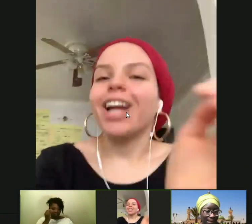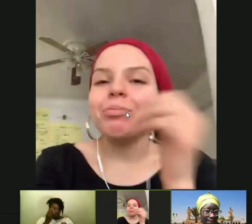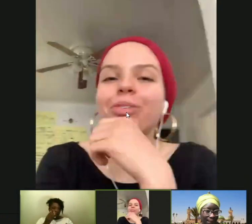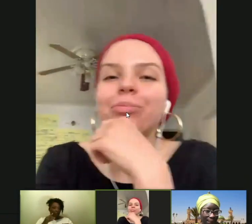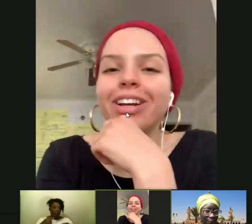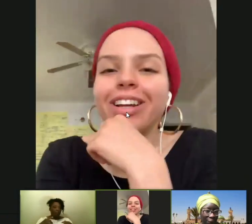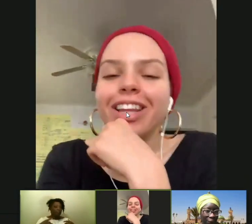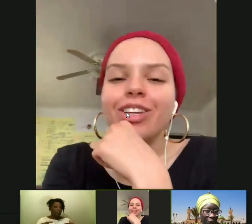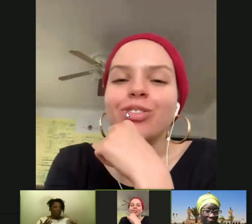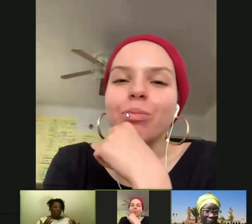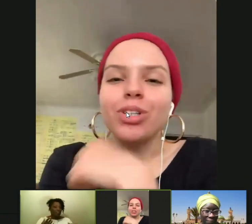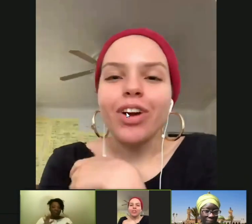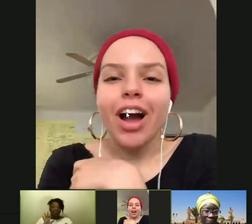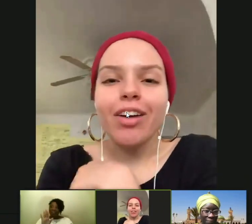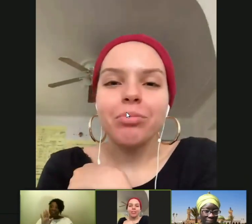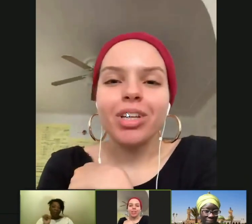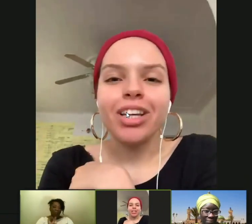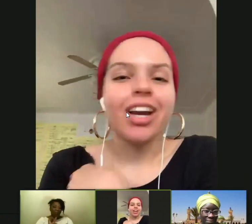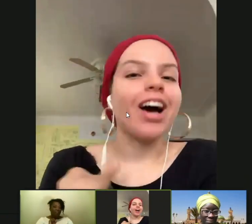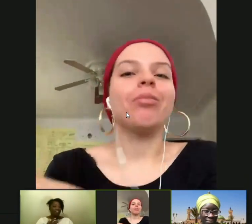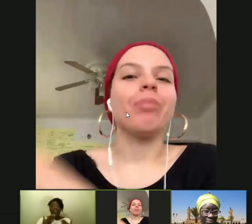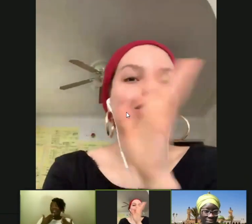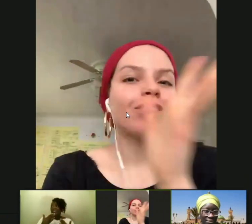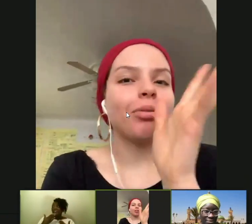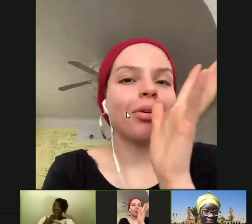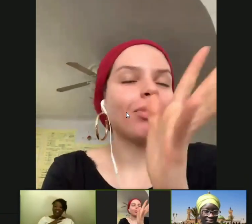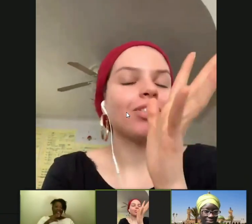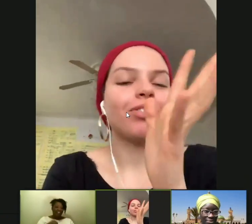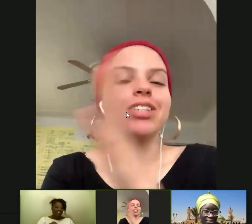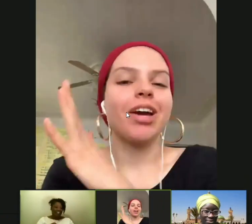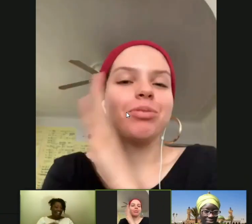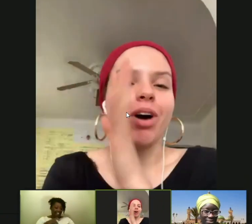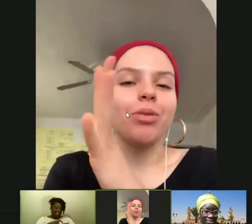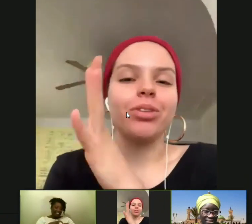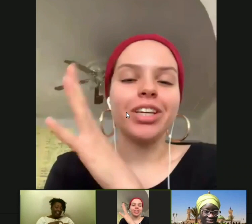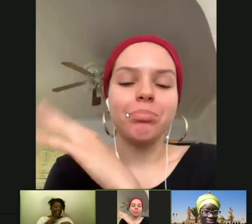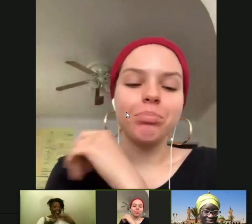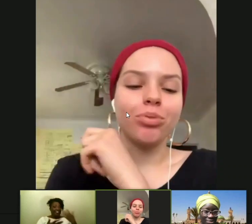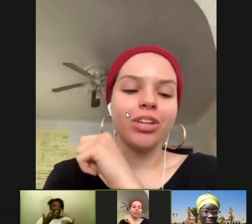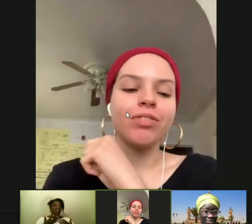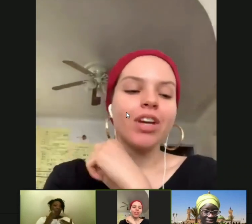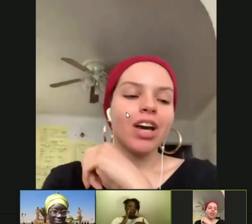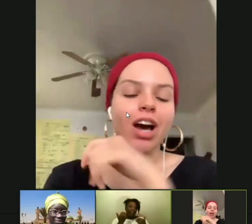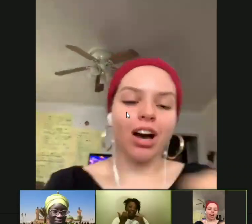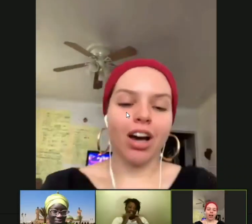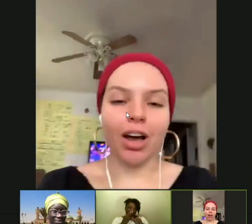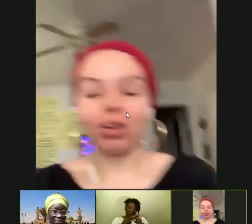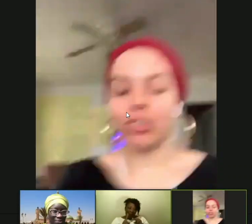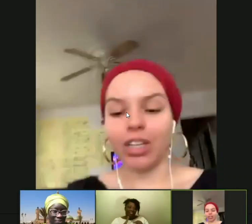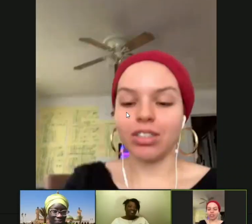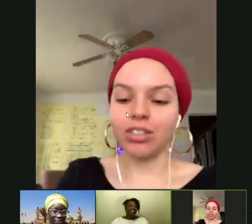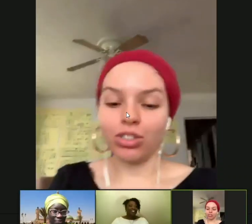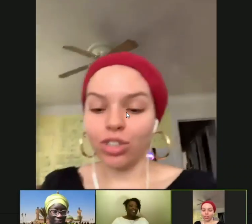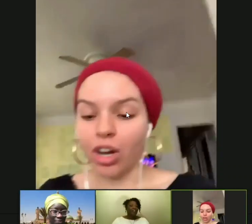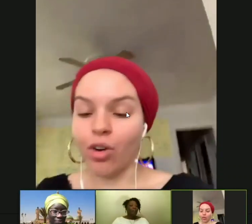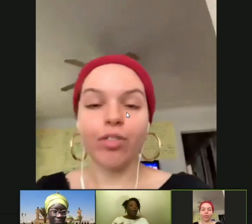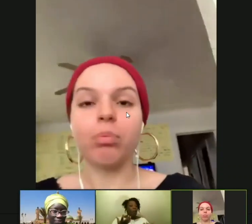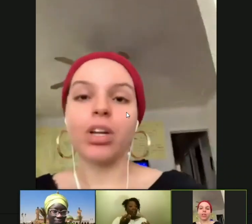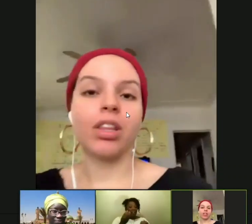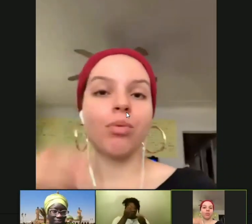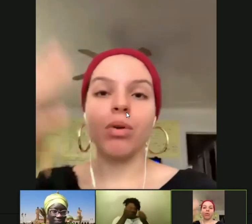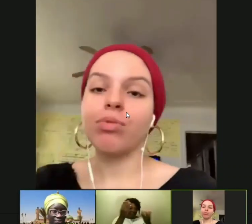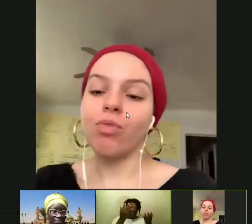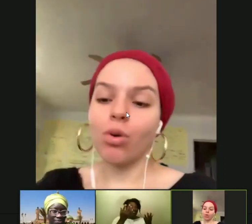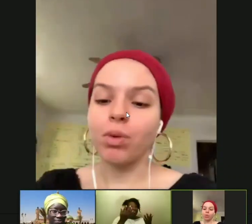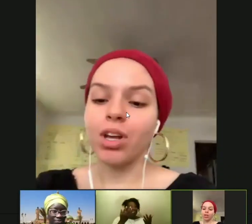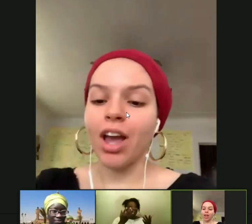Salam, everybody. Thank you so much for having me. I understand we're pressed for time, so I will keep it brief. I would also like to just shout out everybody